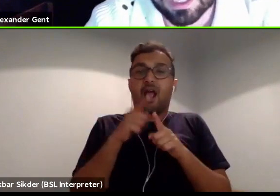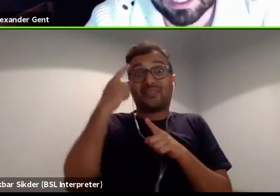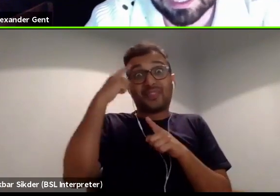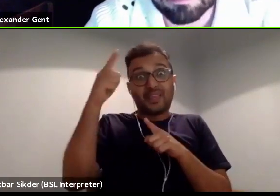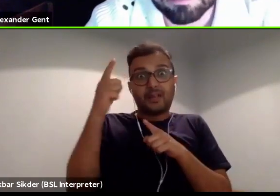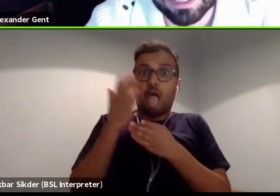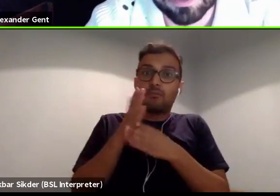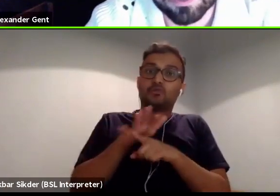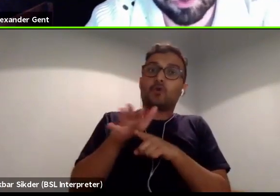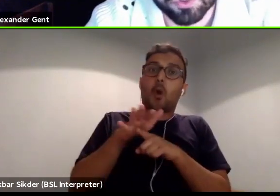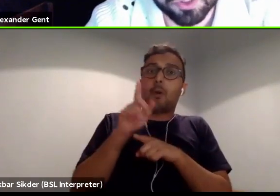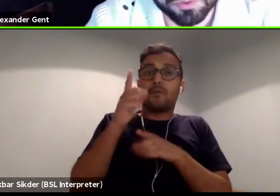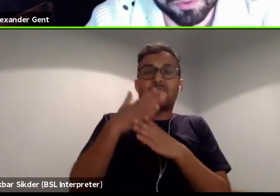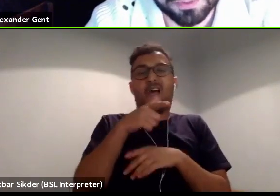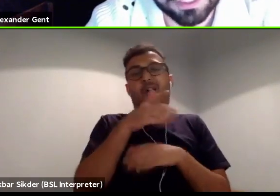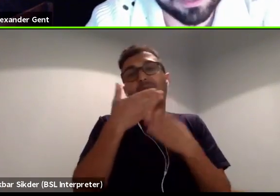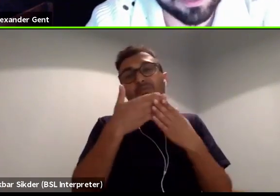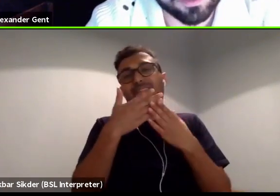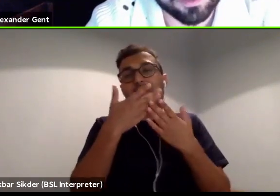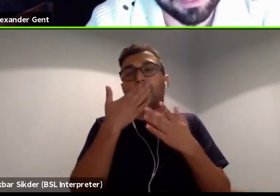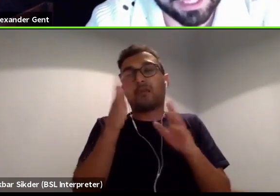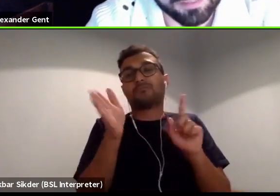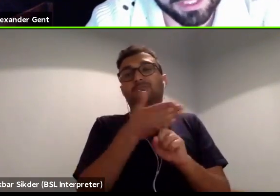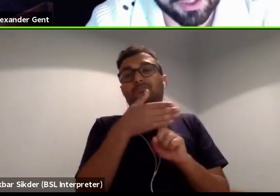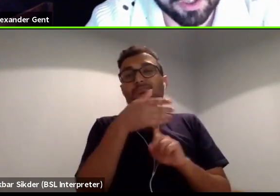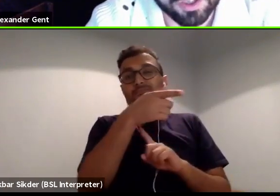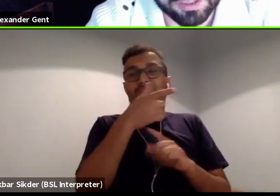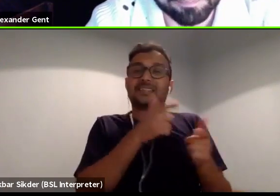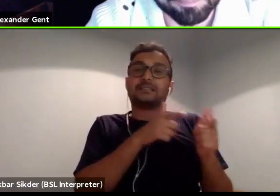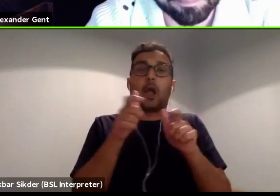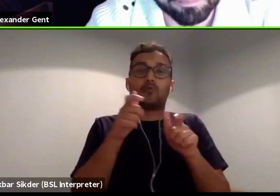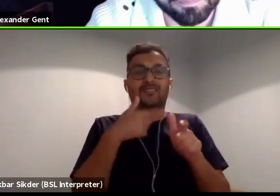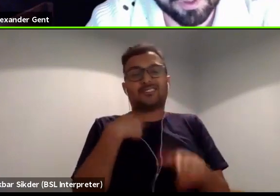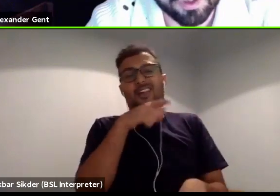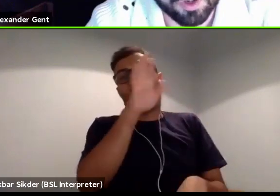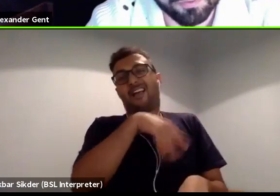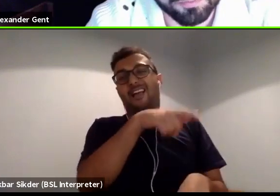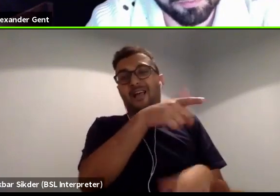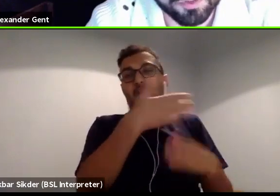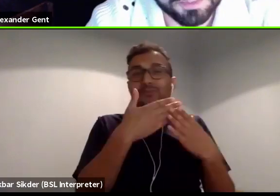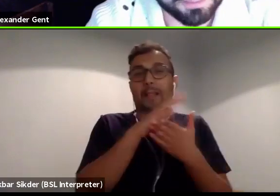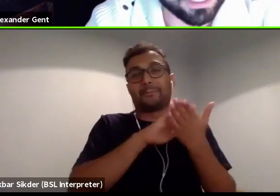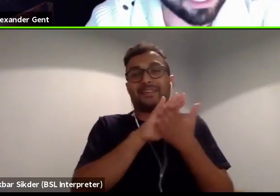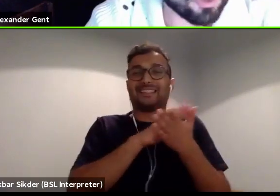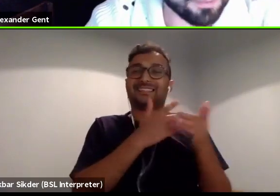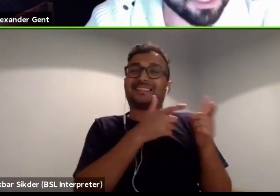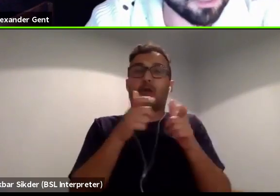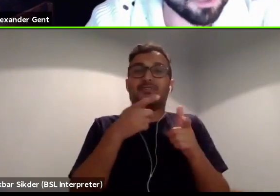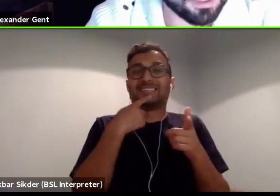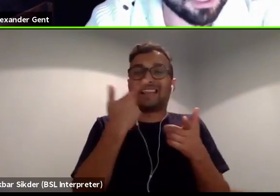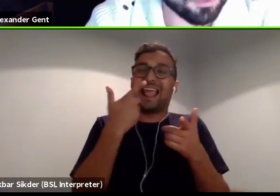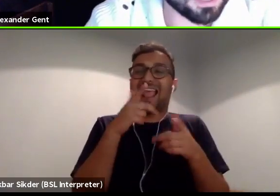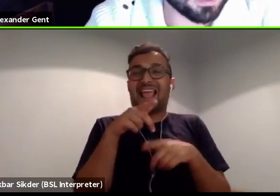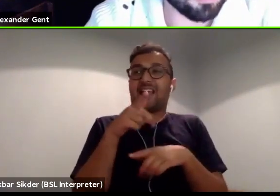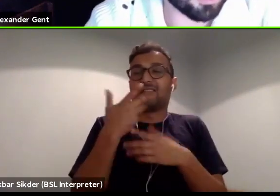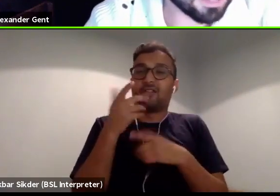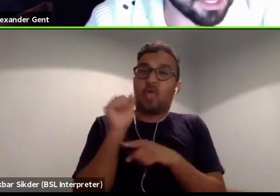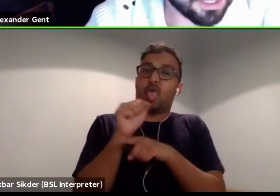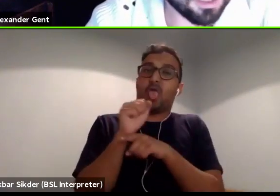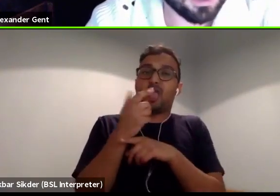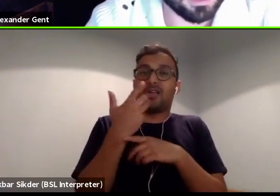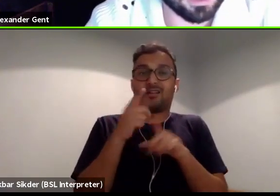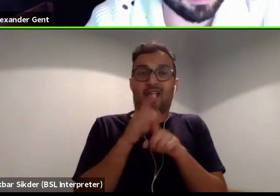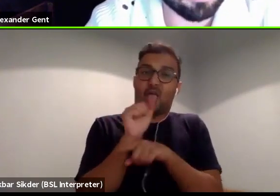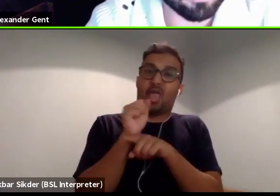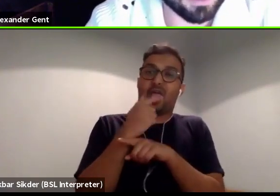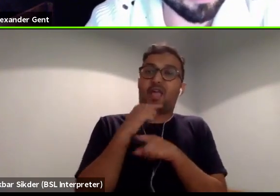terrorists, and also we see the labelling of Muslims as being extremist if we see them